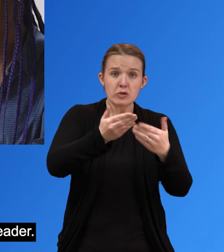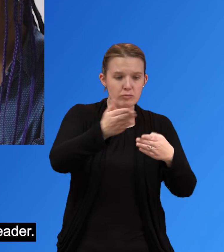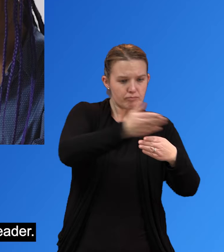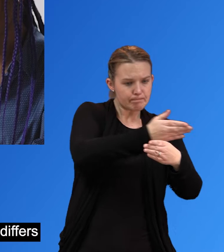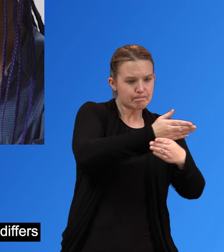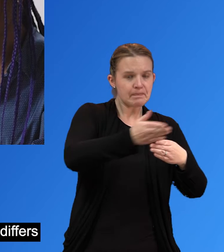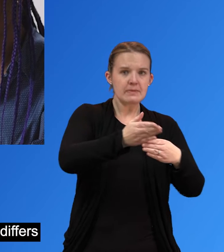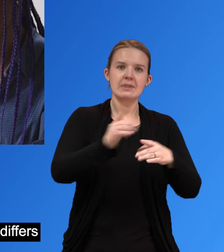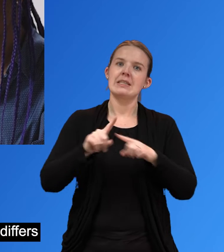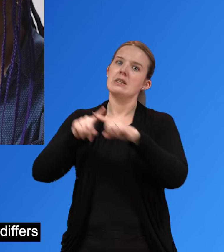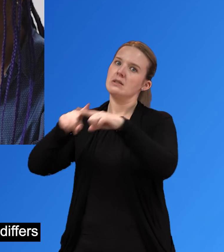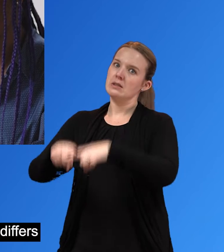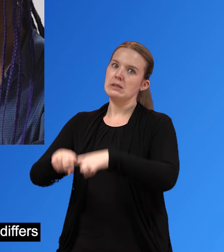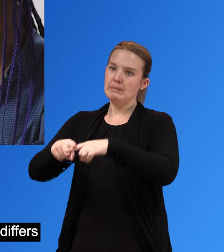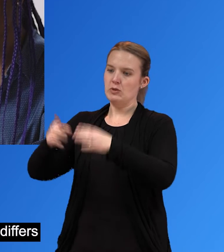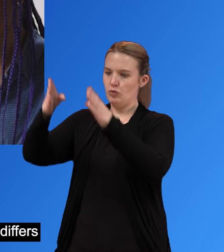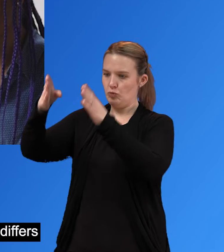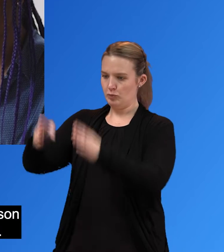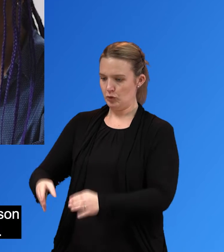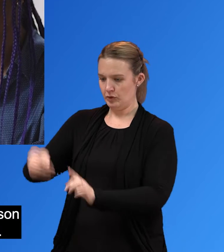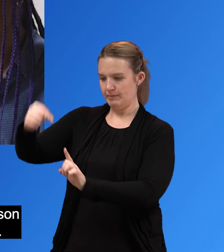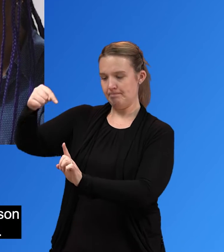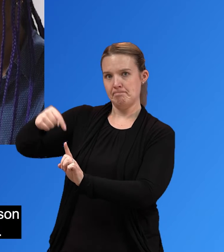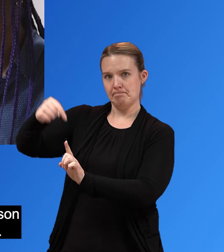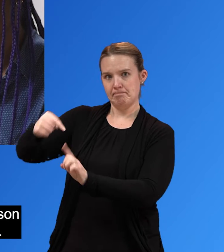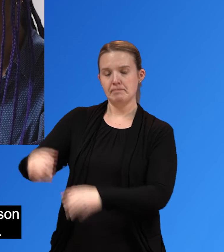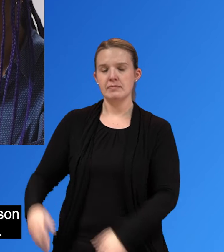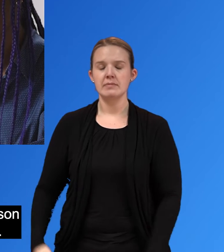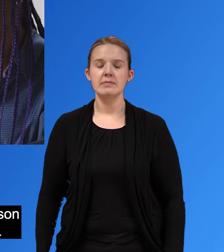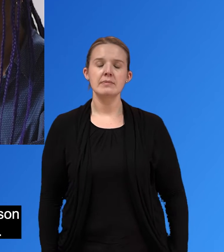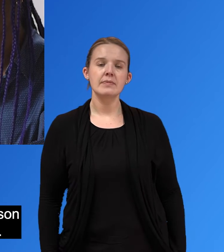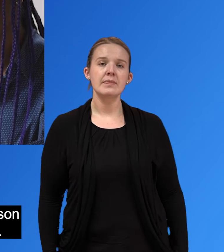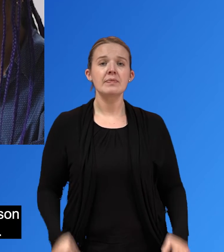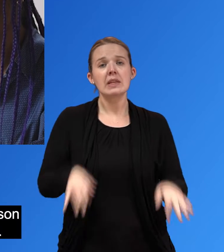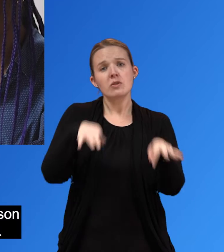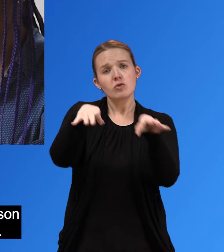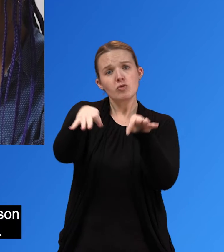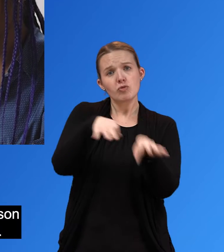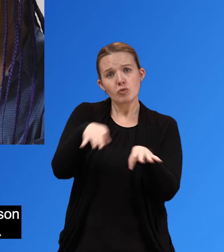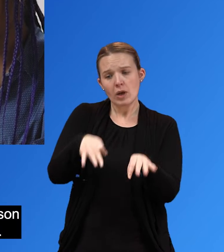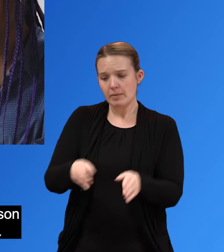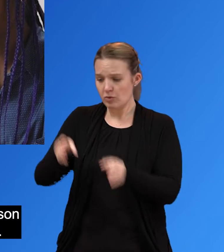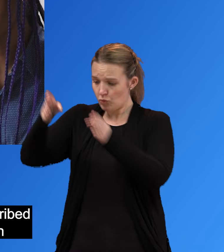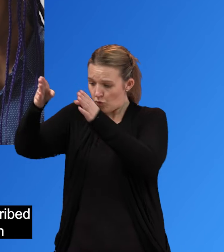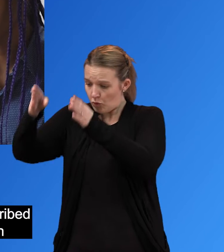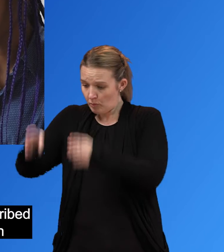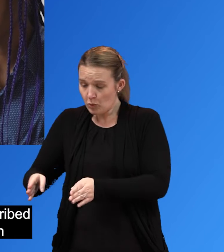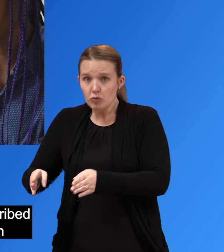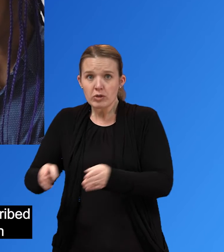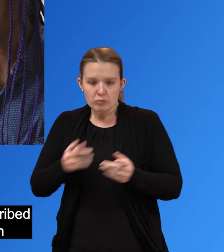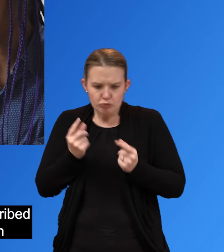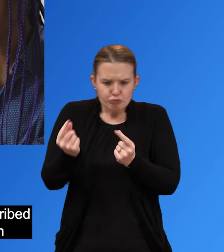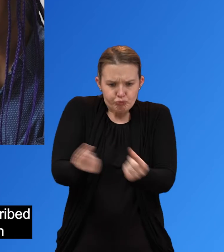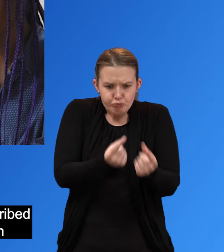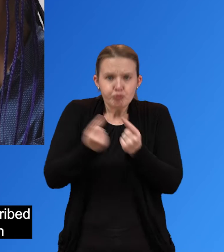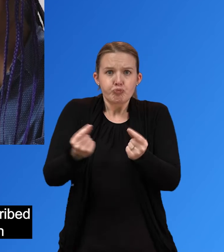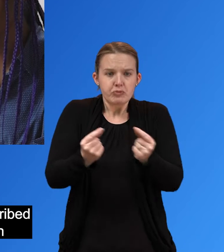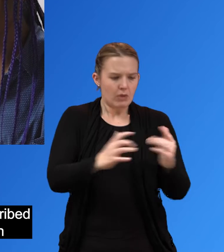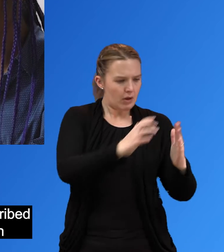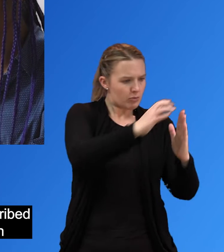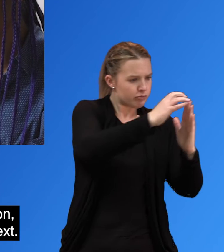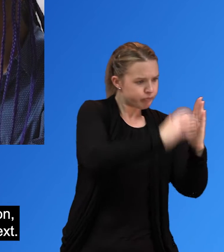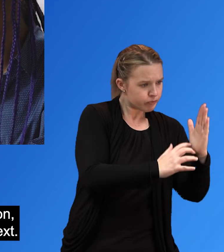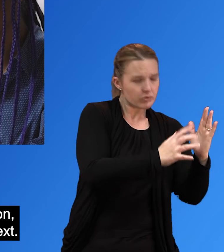reader. The difficulty of a text differs from person to person and task to task. Text difficulty is described